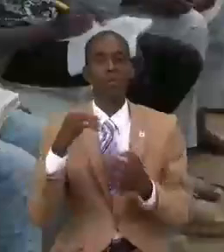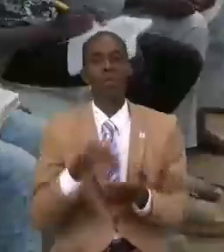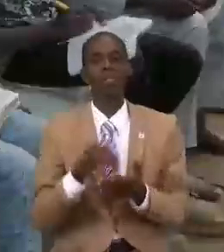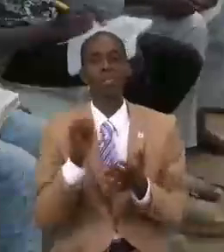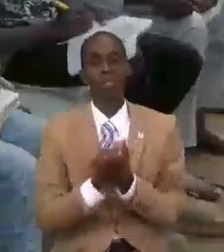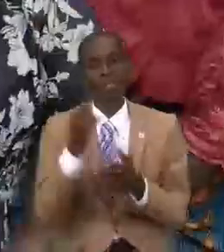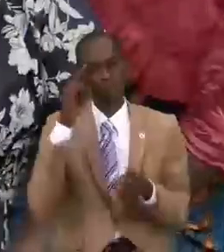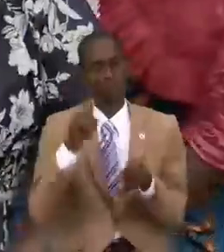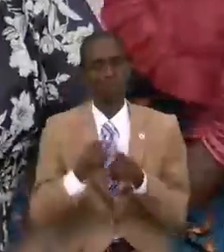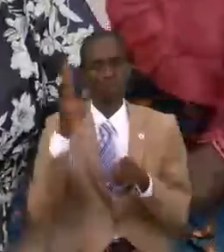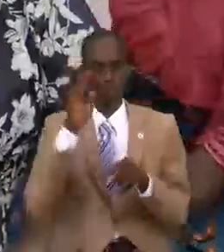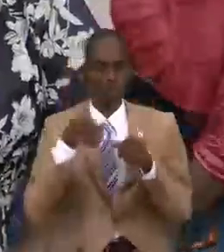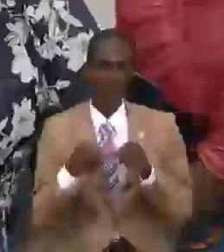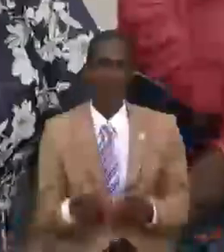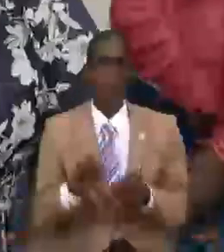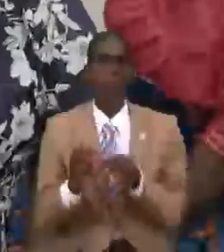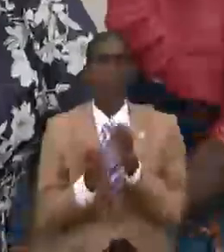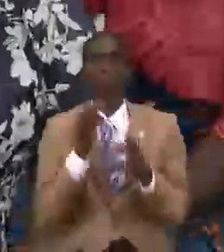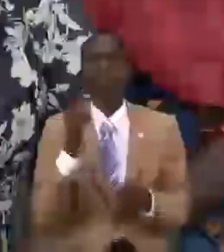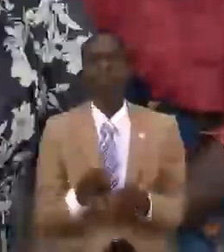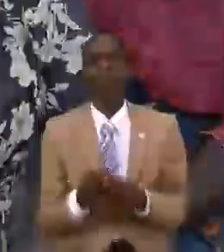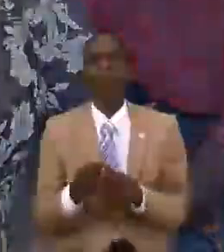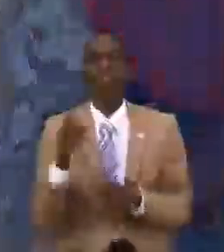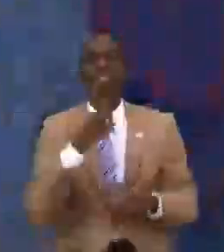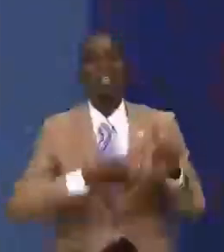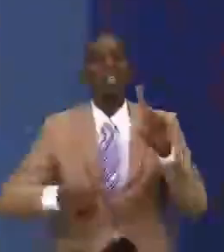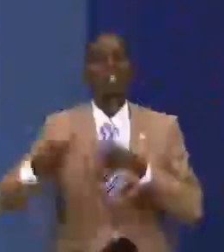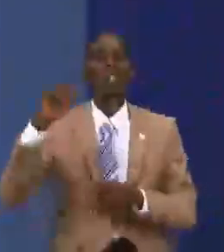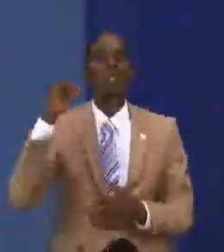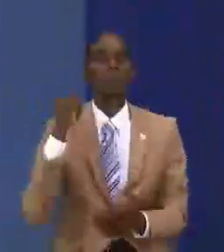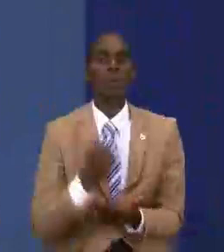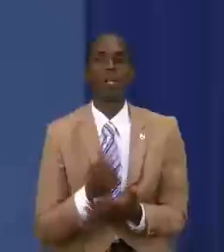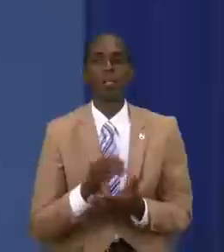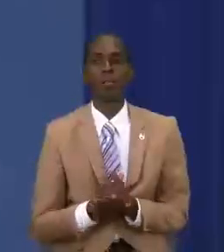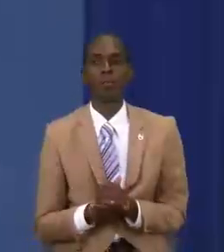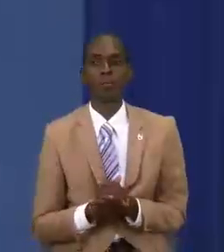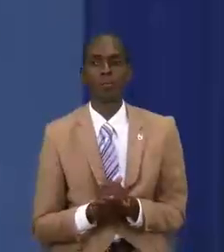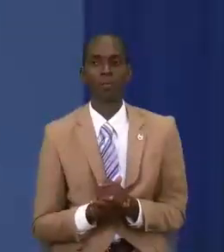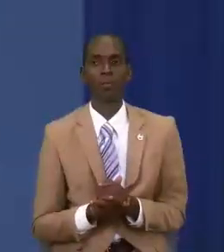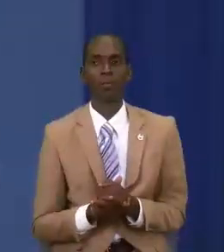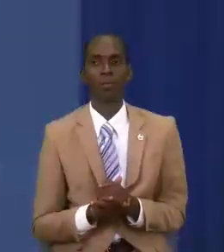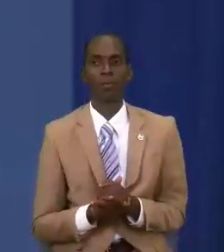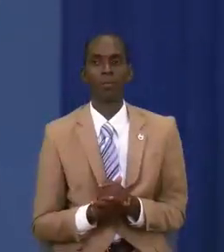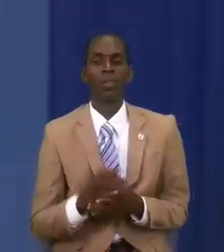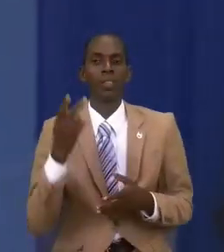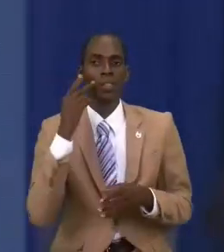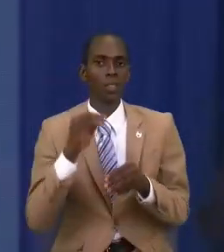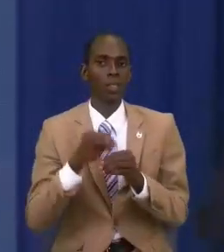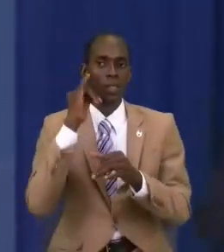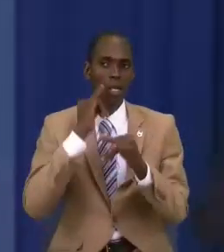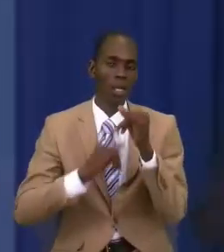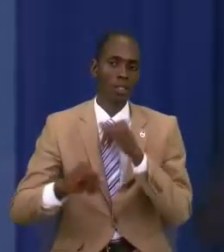shout amen. Look at Isaiah chapter 42, and I'm reading from verse 6. It says,